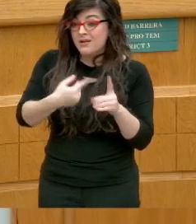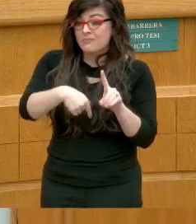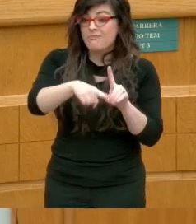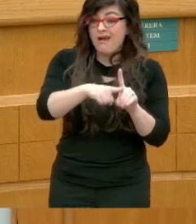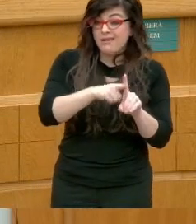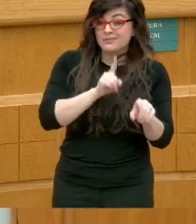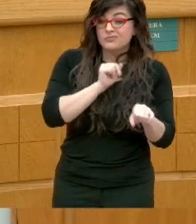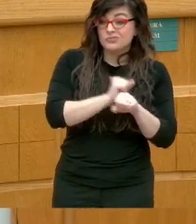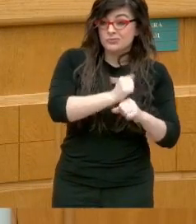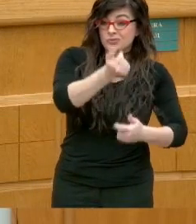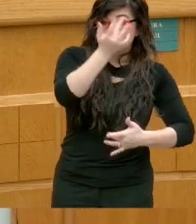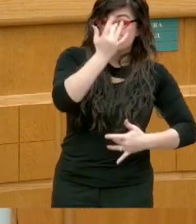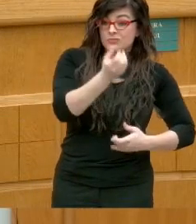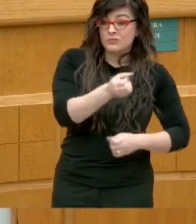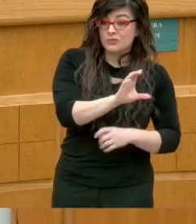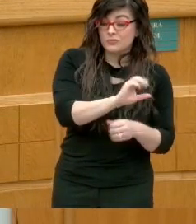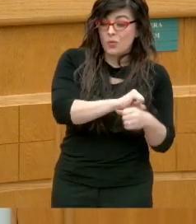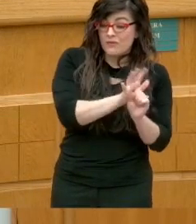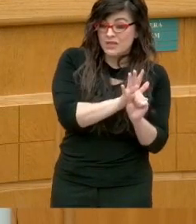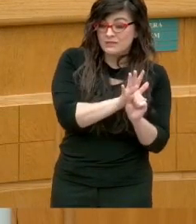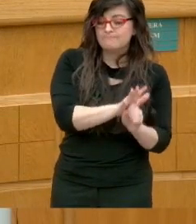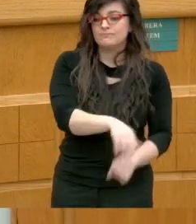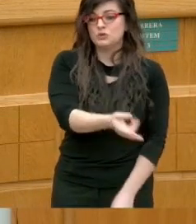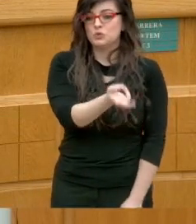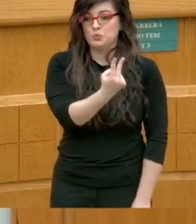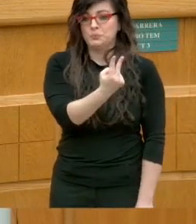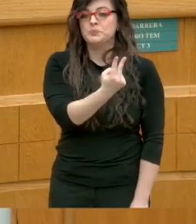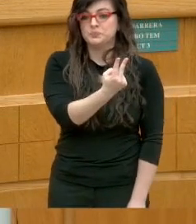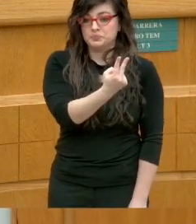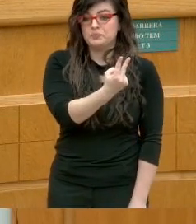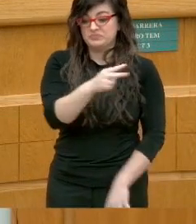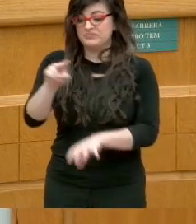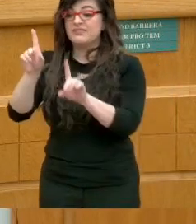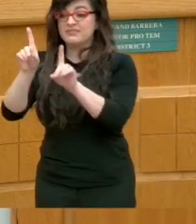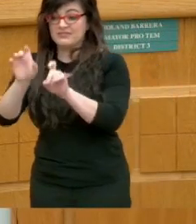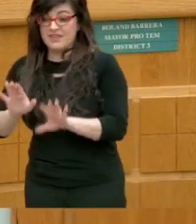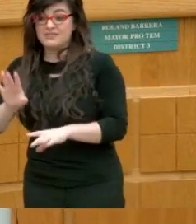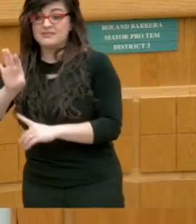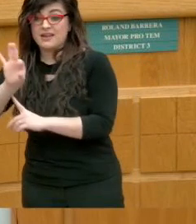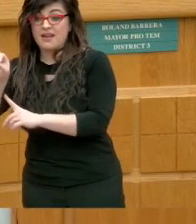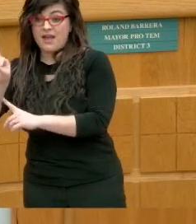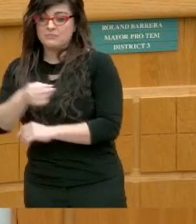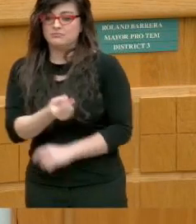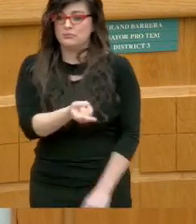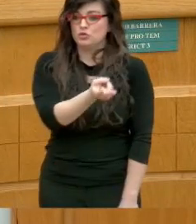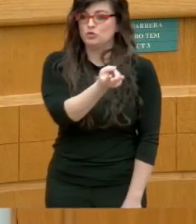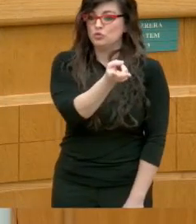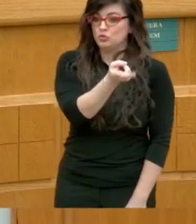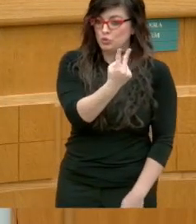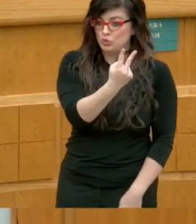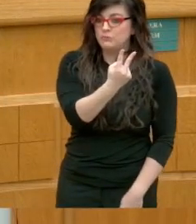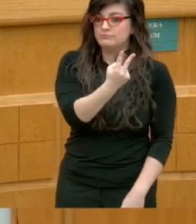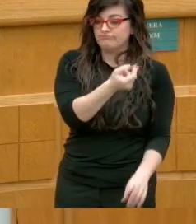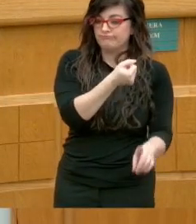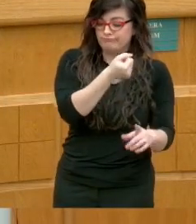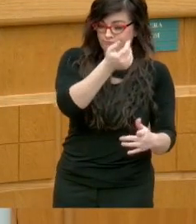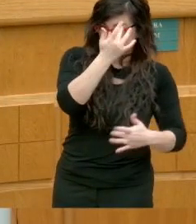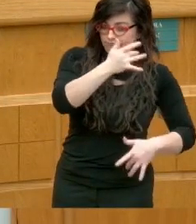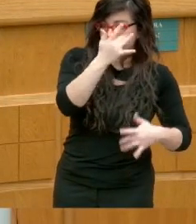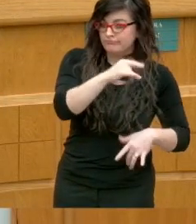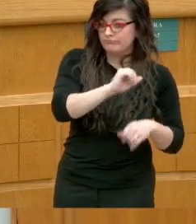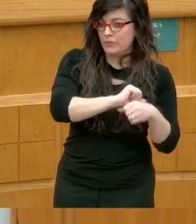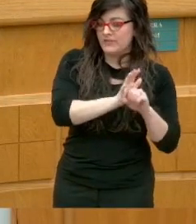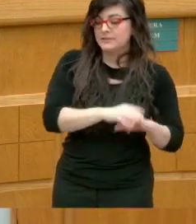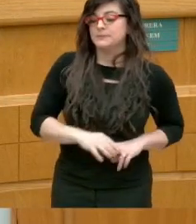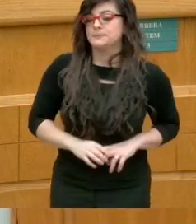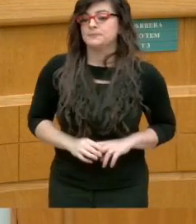positives came out of those 99 tests that were analyzed. So we thought that would just be something good to show. We encourage people, if